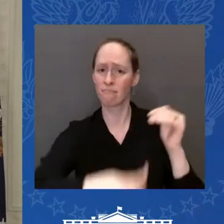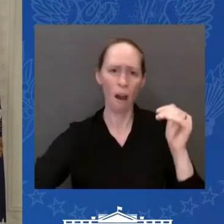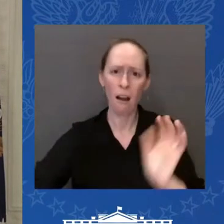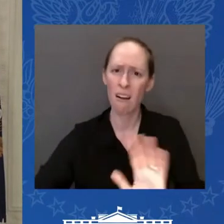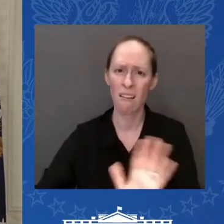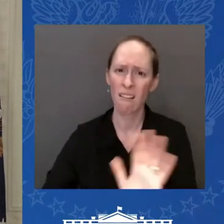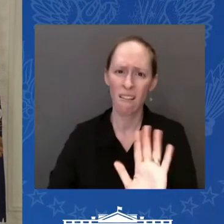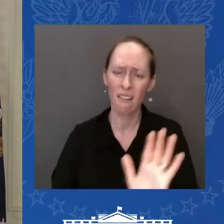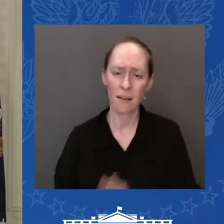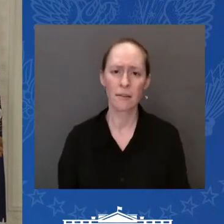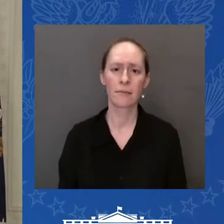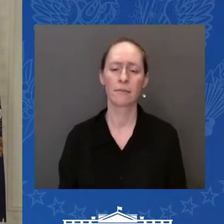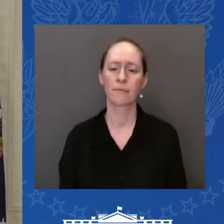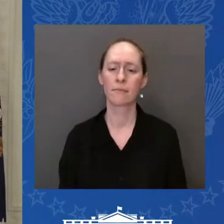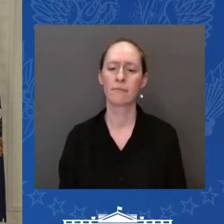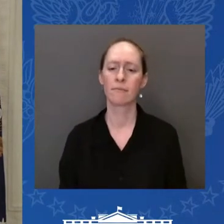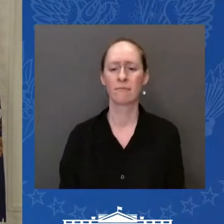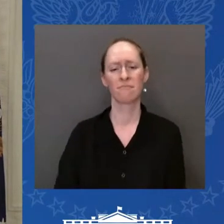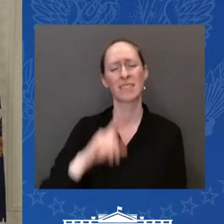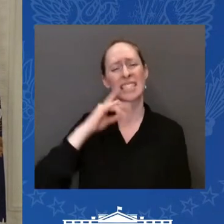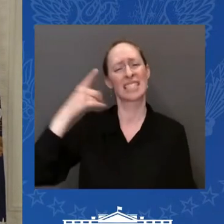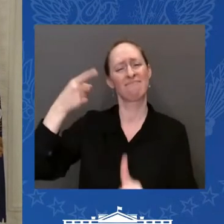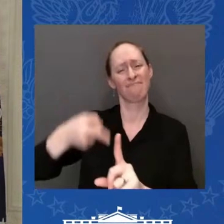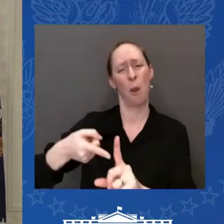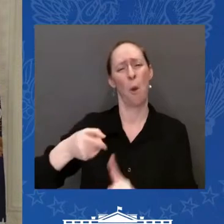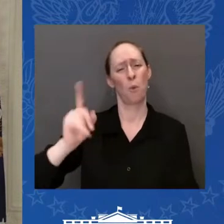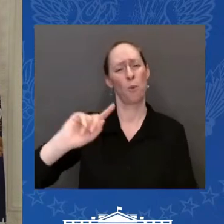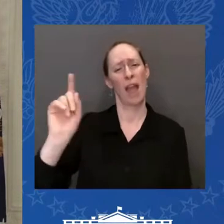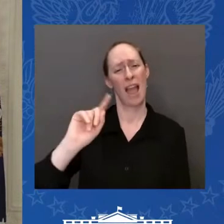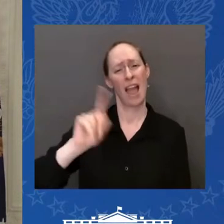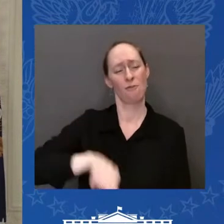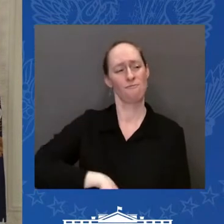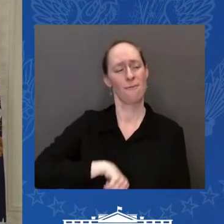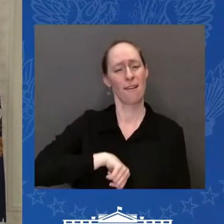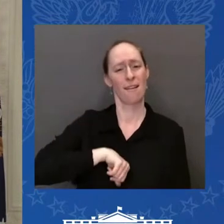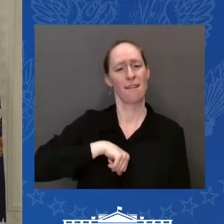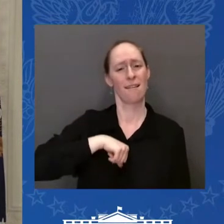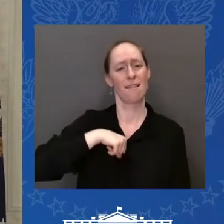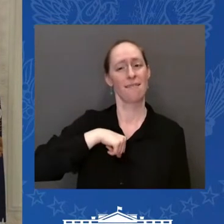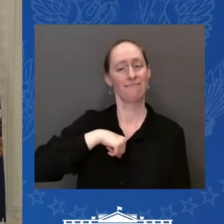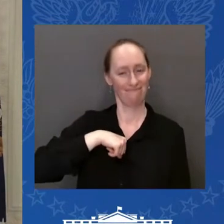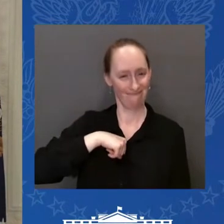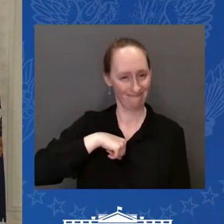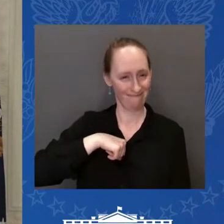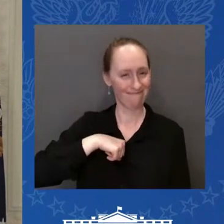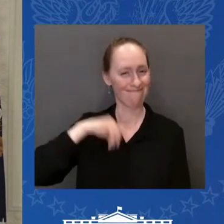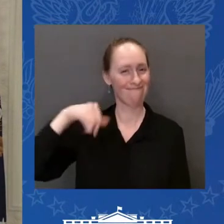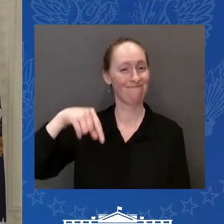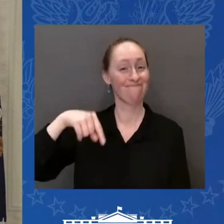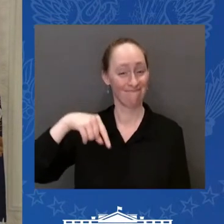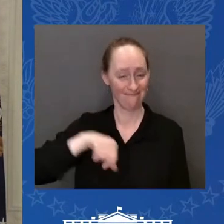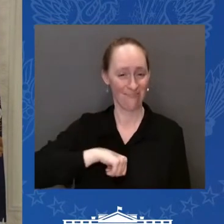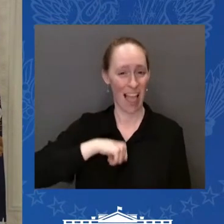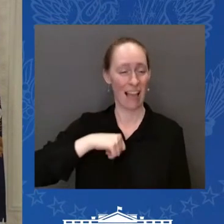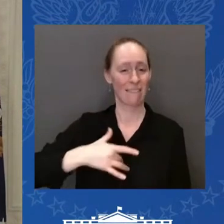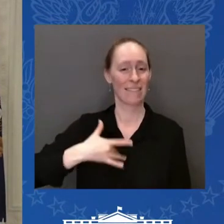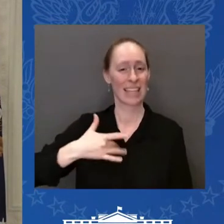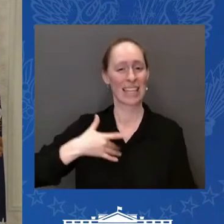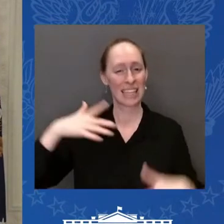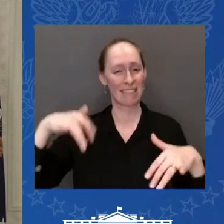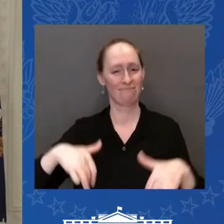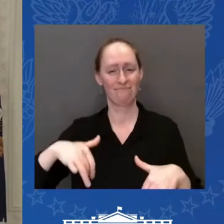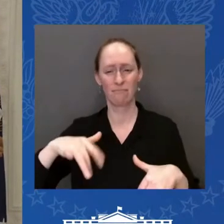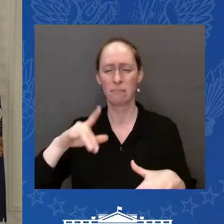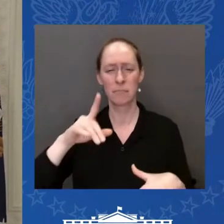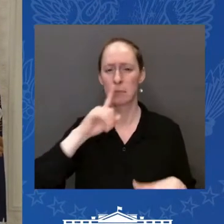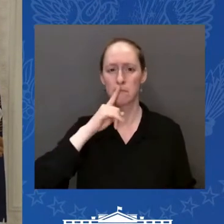to American communities and to American cities. And that's not just on the coast, as I said. It's in every part of the country, including many towns and cities